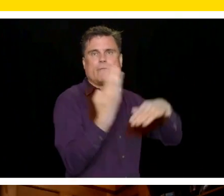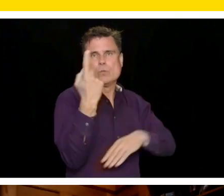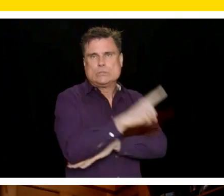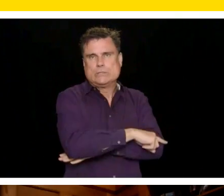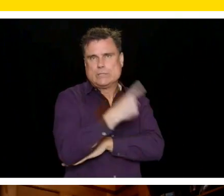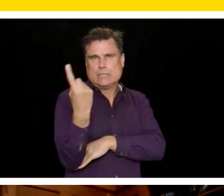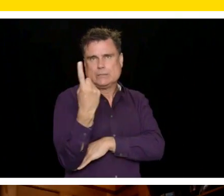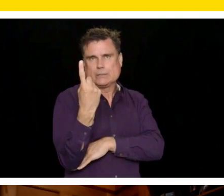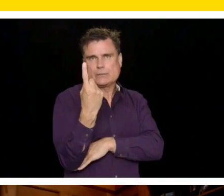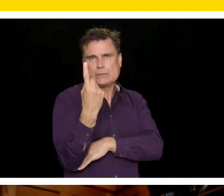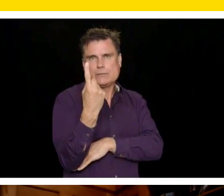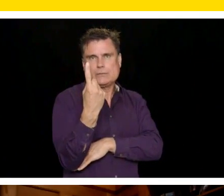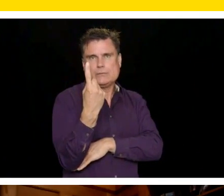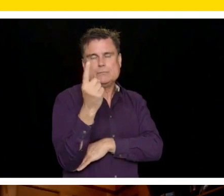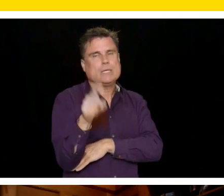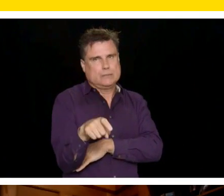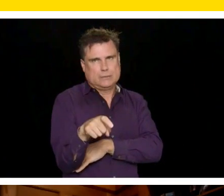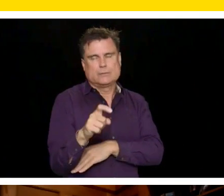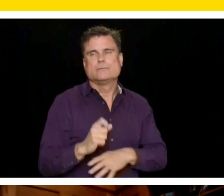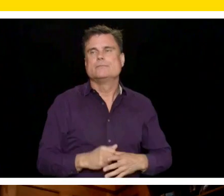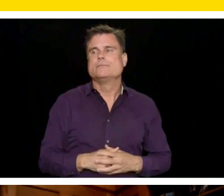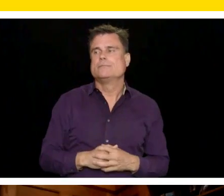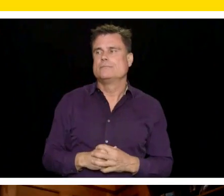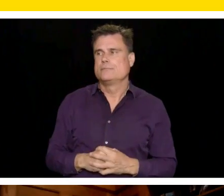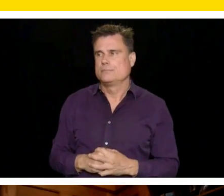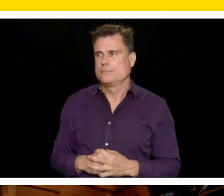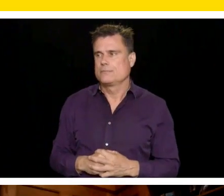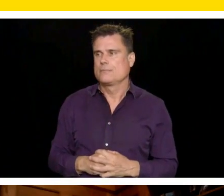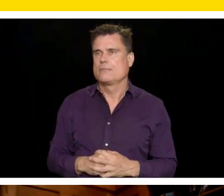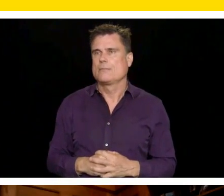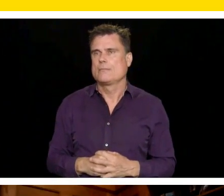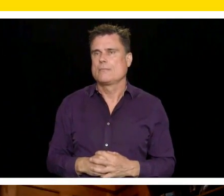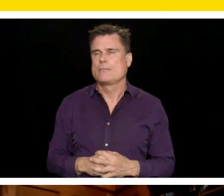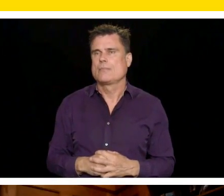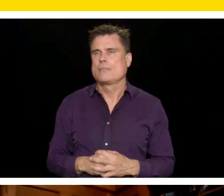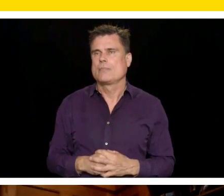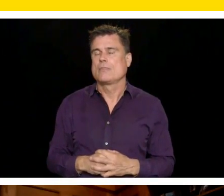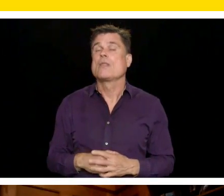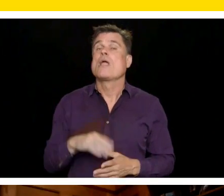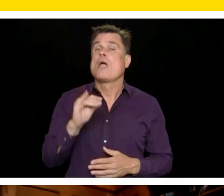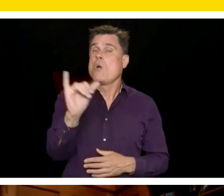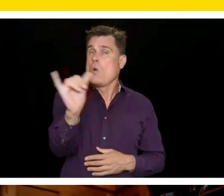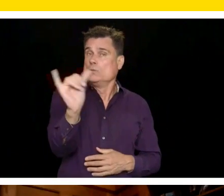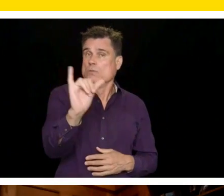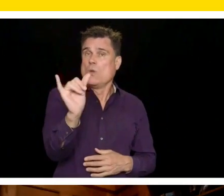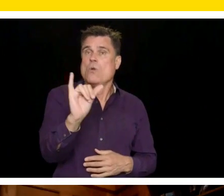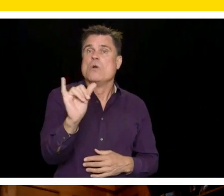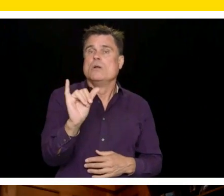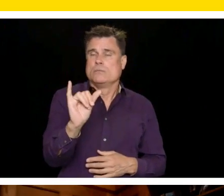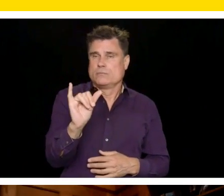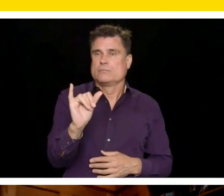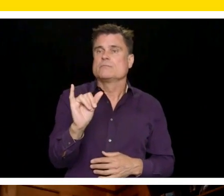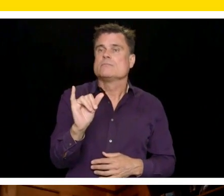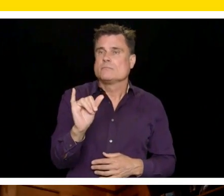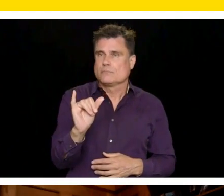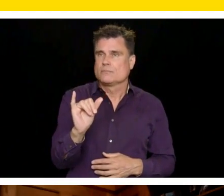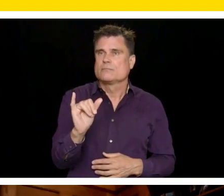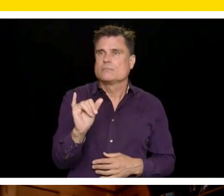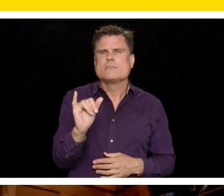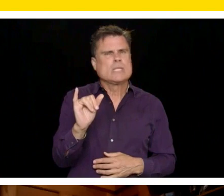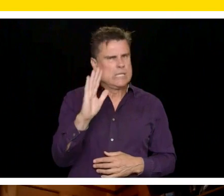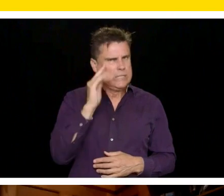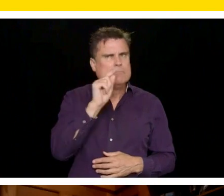to move forward. We've heard the Prime Minister say that that's exactly what they're doing. And so I anticipate a program is going to be coming out